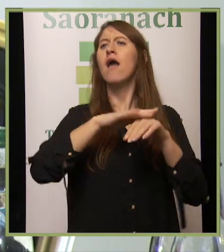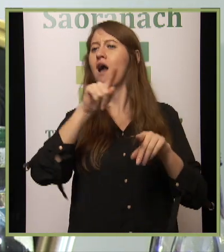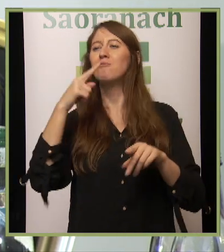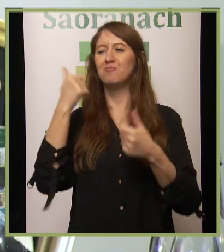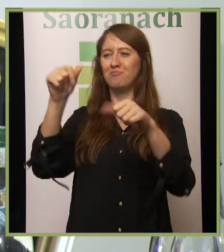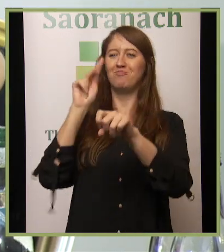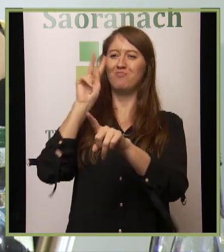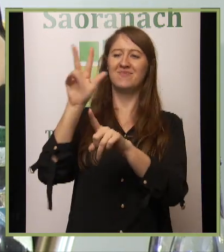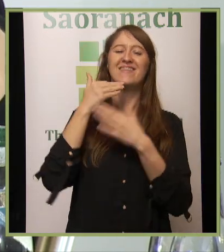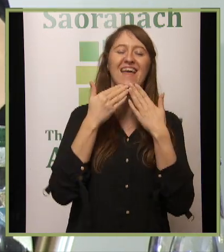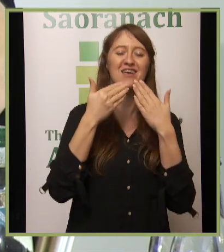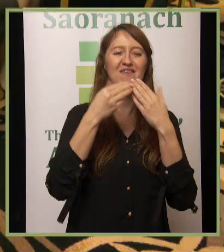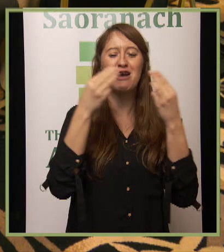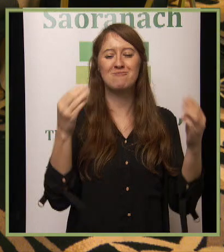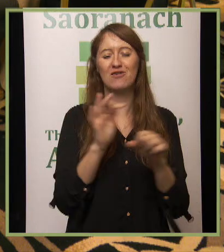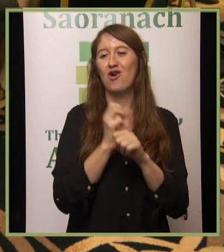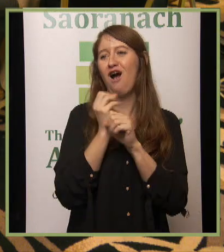you for all of your work on that.